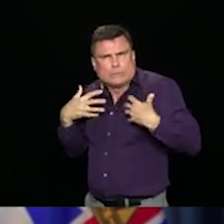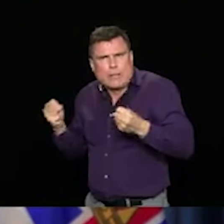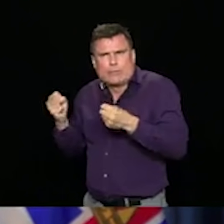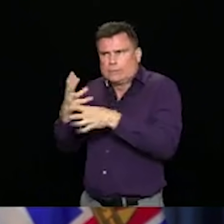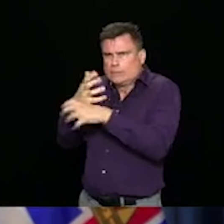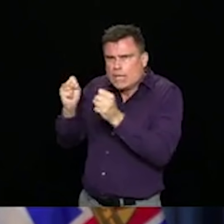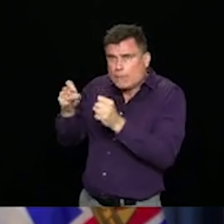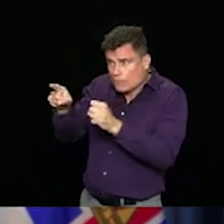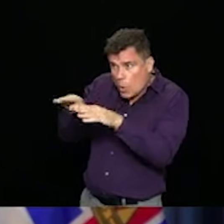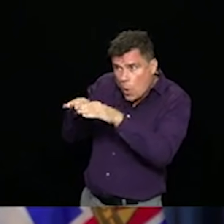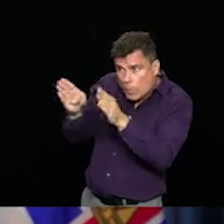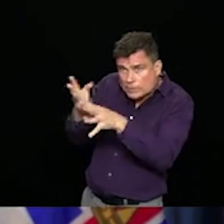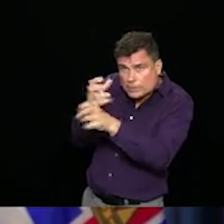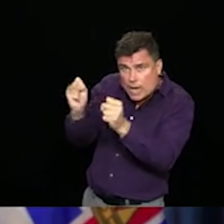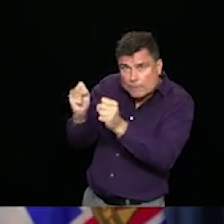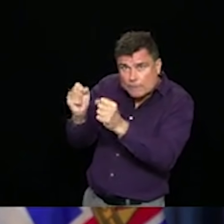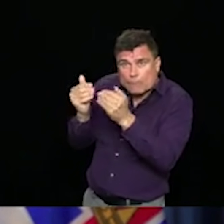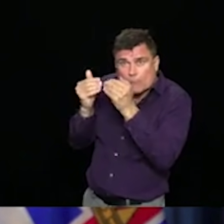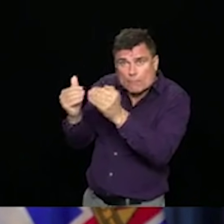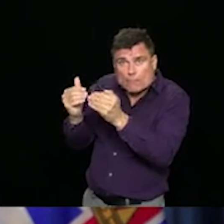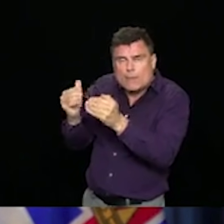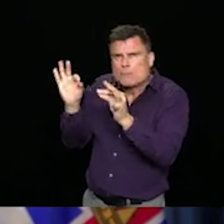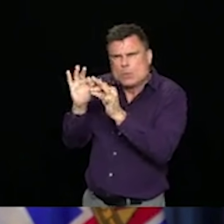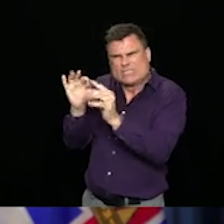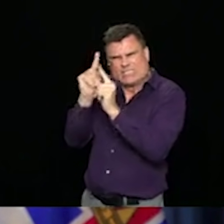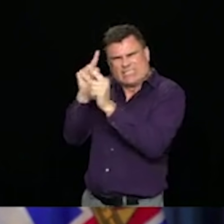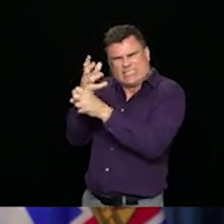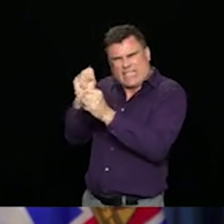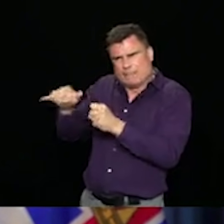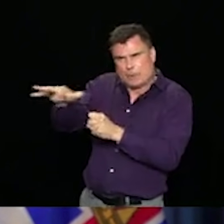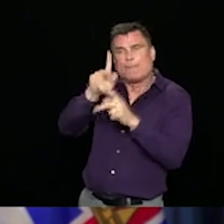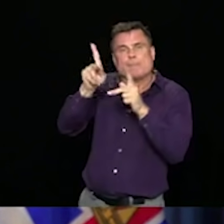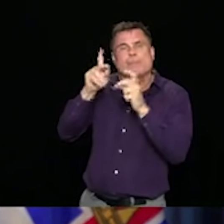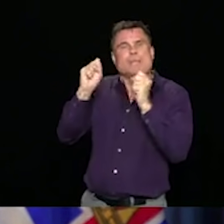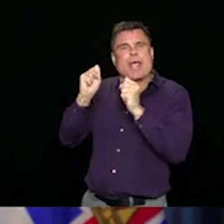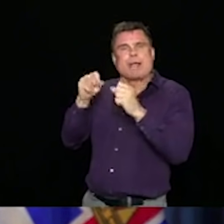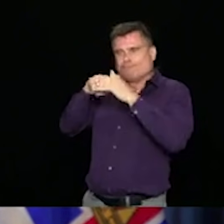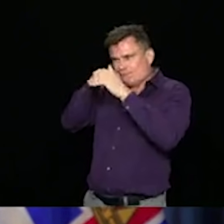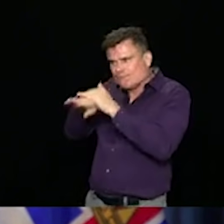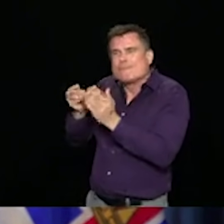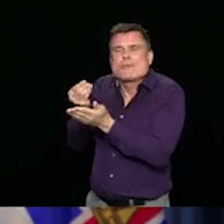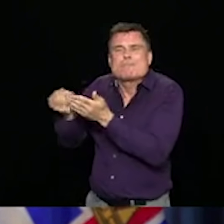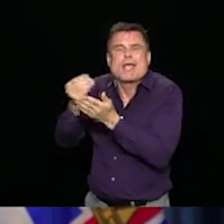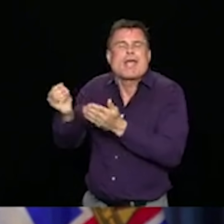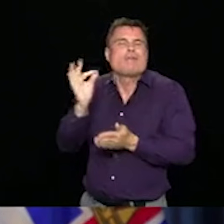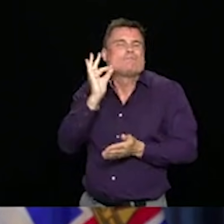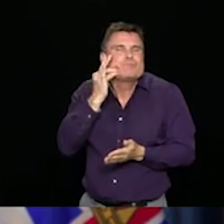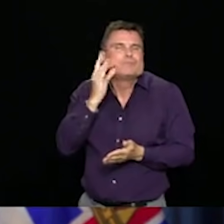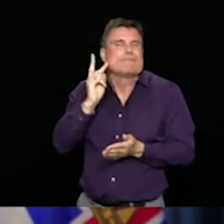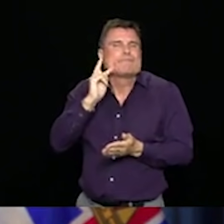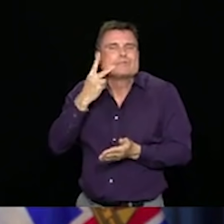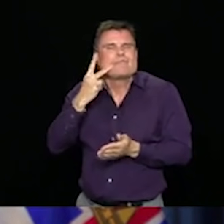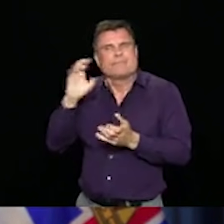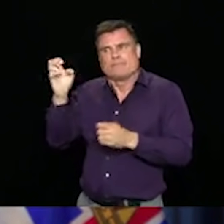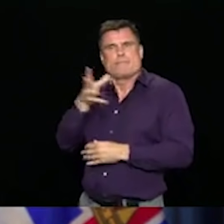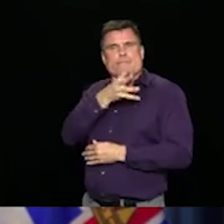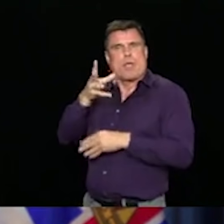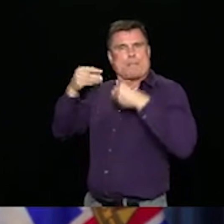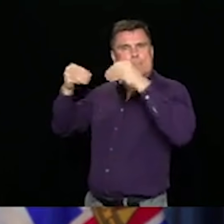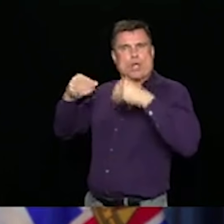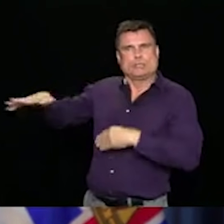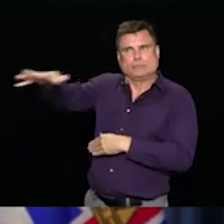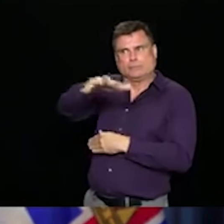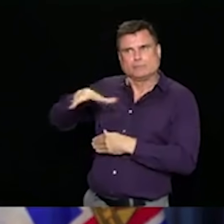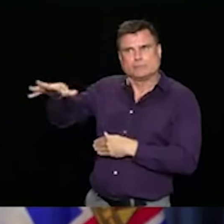of people to be safe while going to farmers markets in BC. So I wanted to thank them as well. I'm going to just